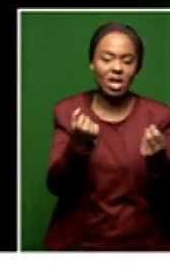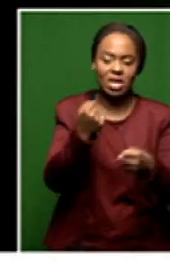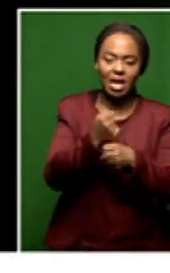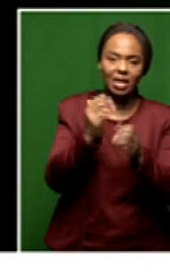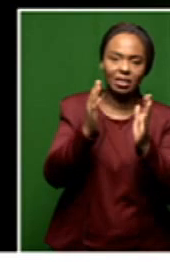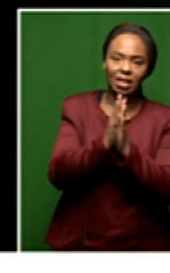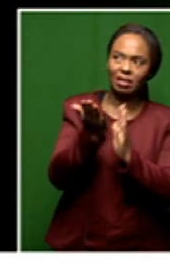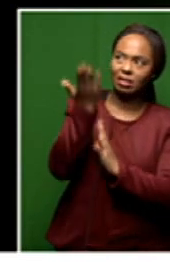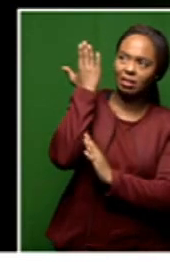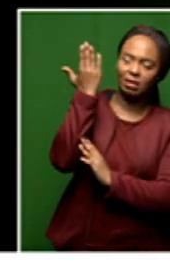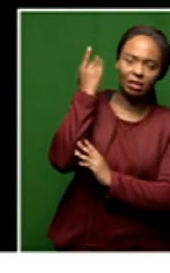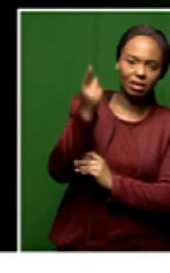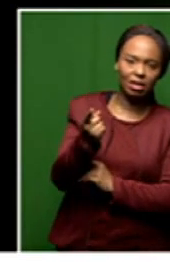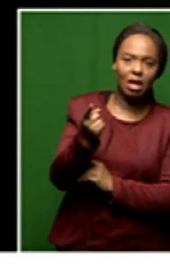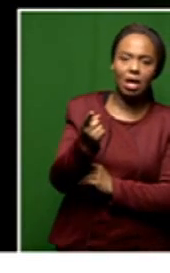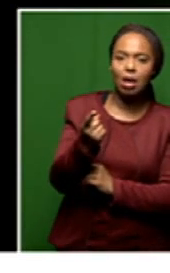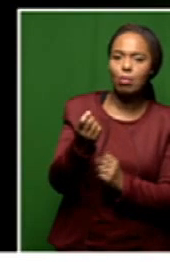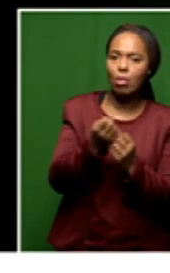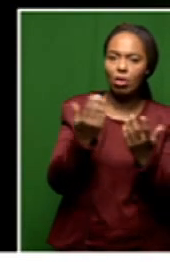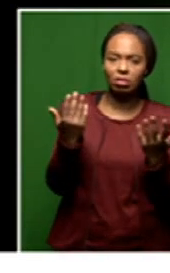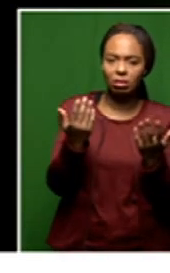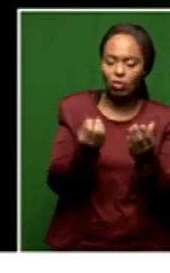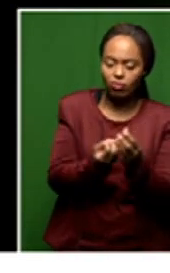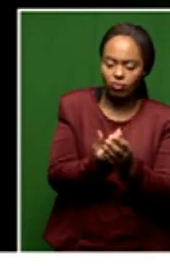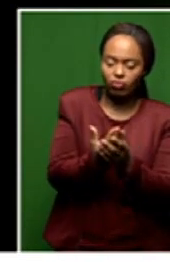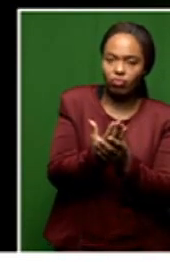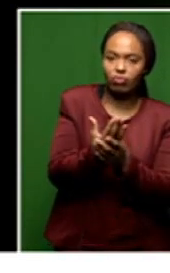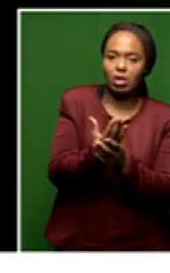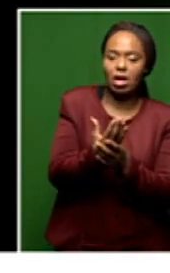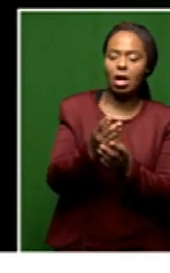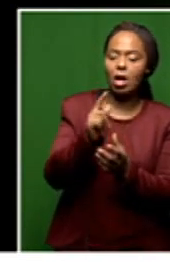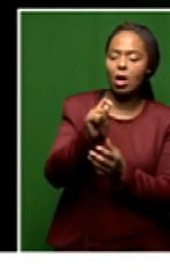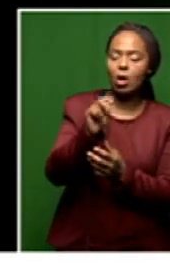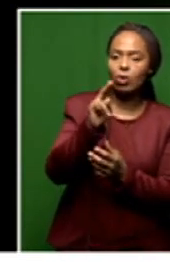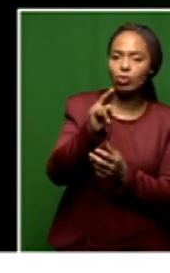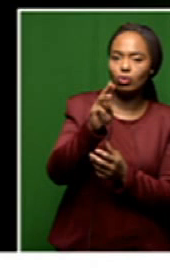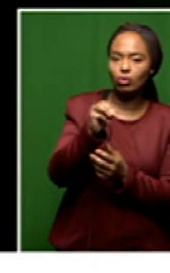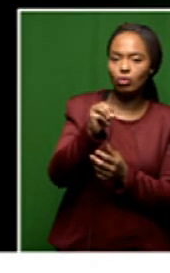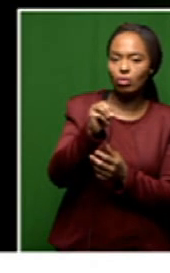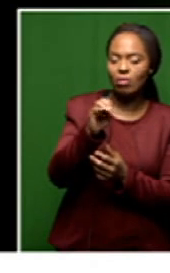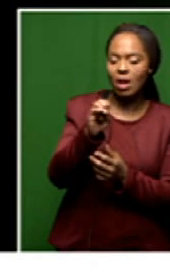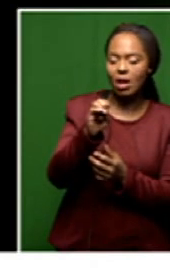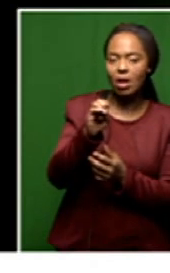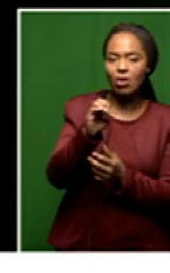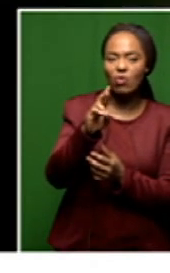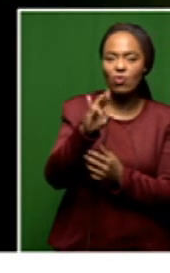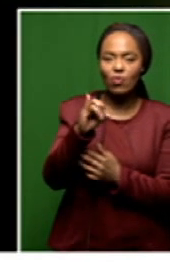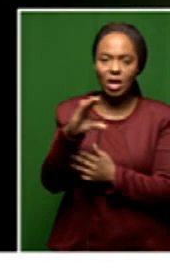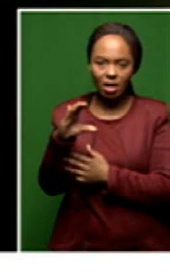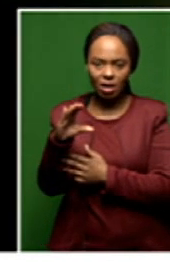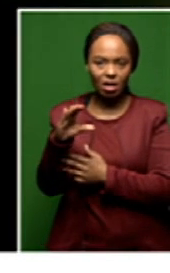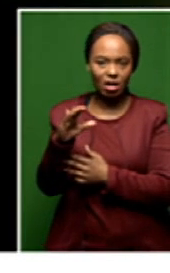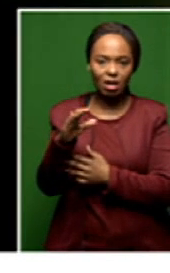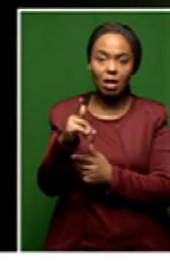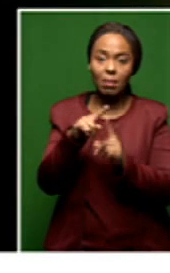hardly anybody I knew grew their own turmeric. Now everybody I know is growing their own turmeric. And a similar thing with a lot of the